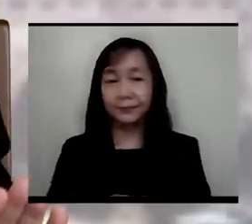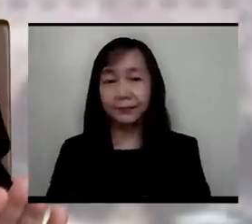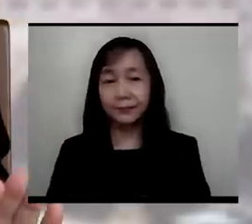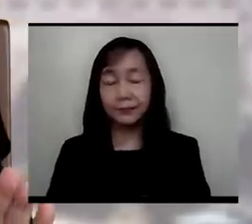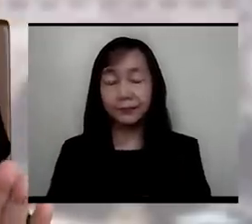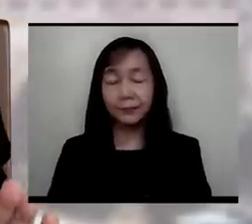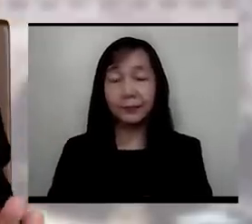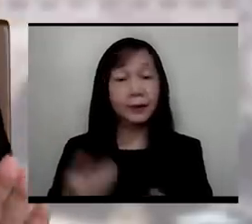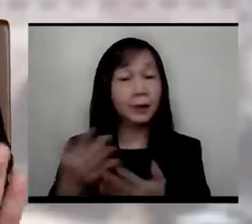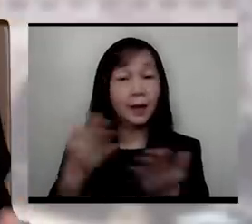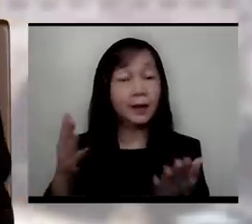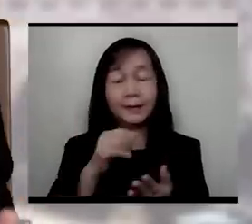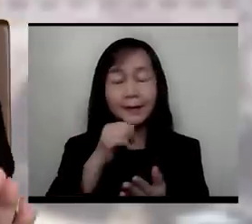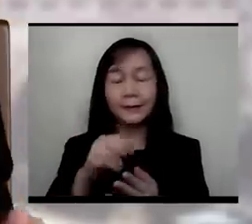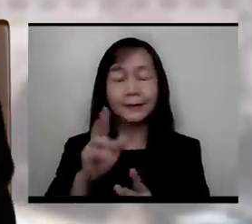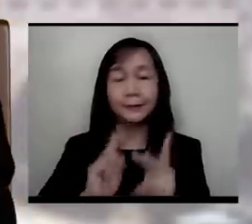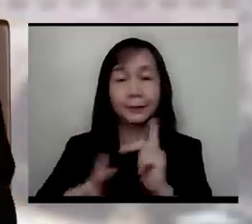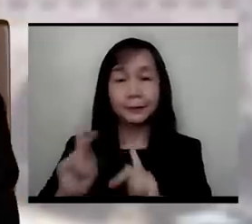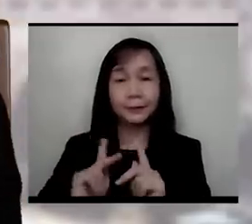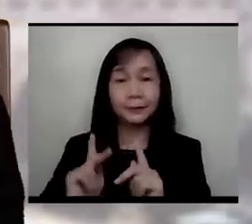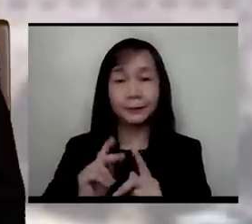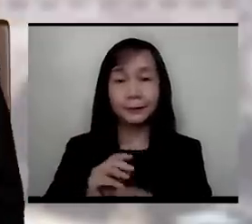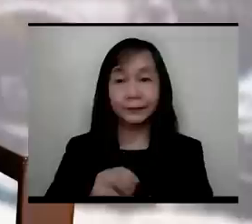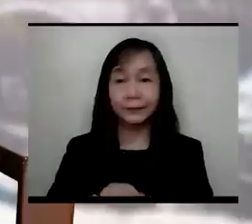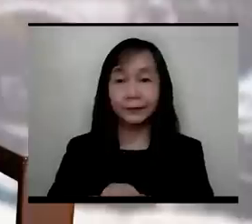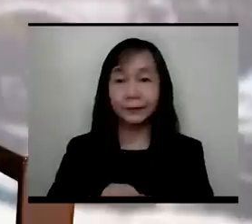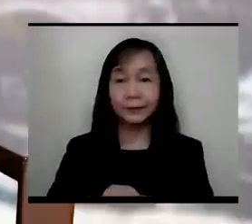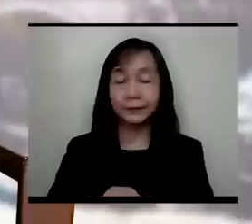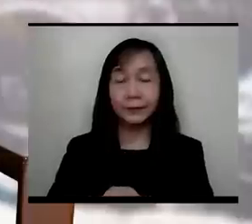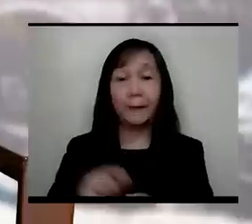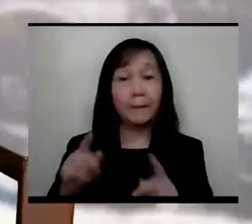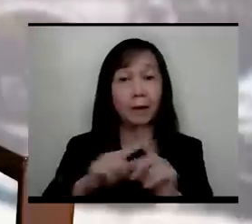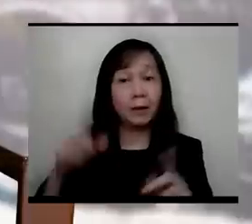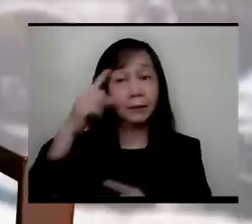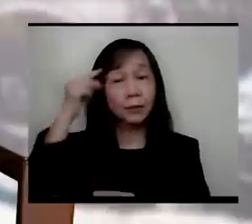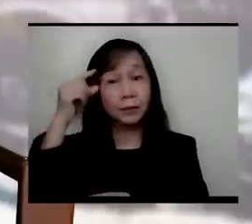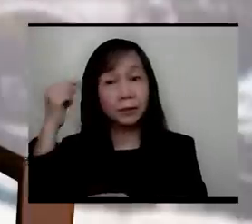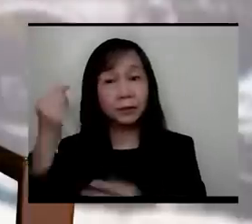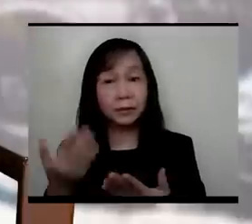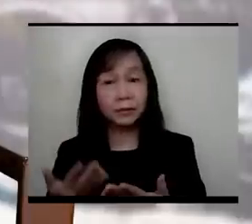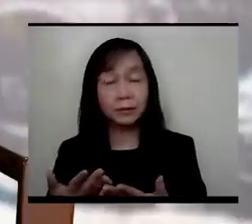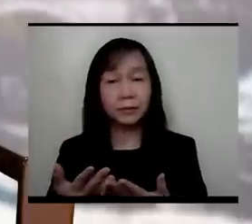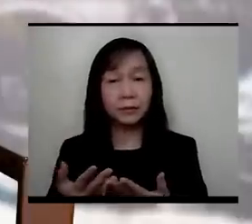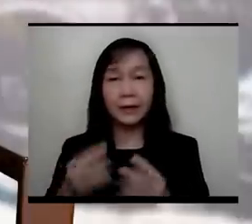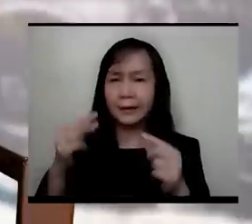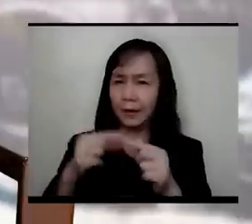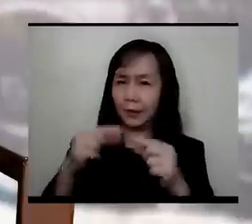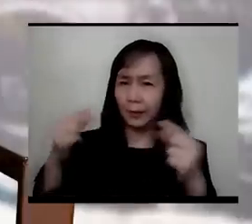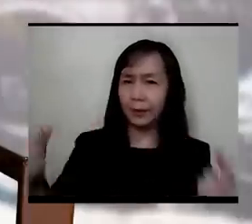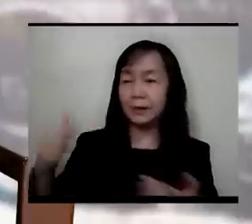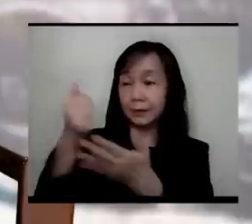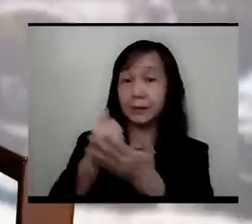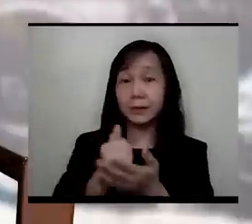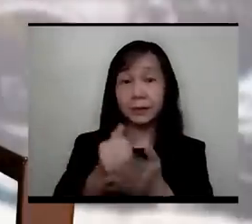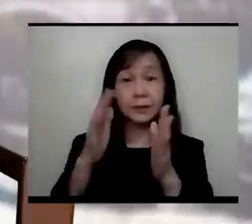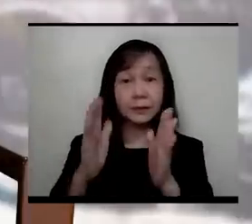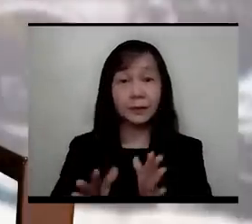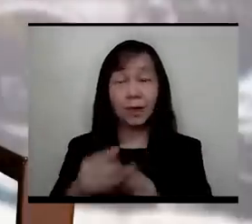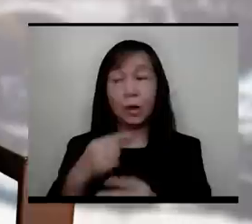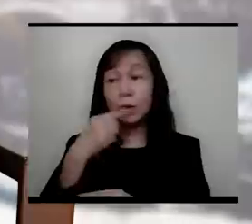They are not his people But Moses, the great intercessor